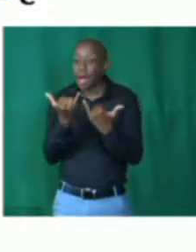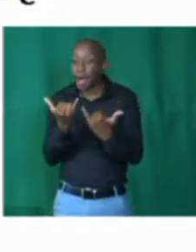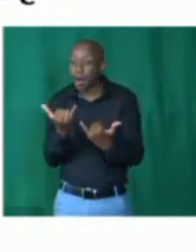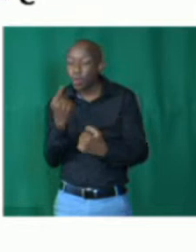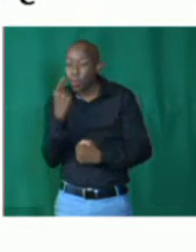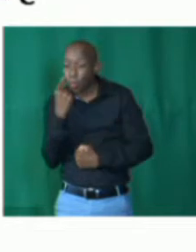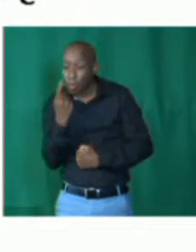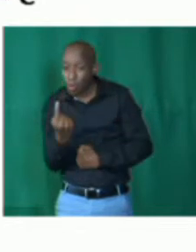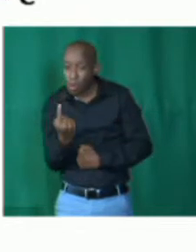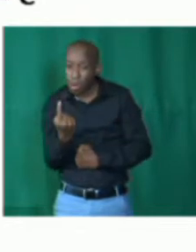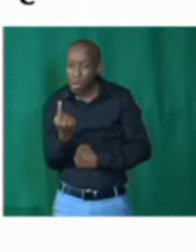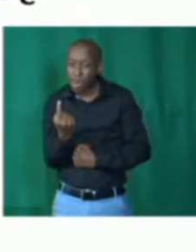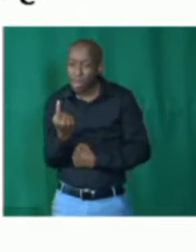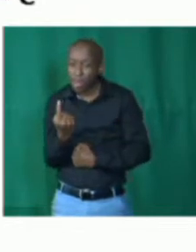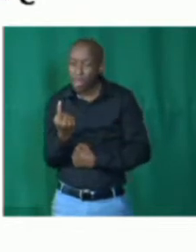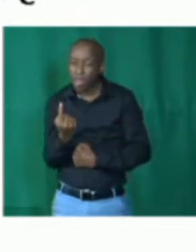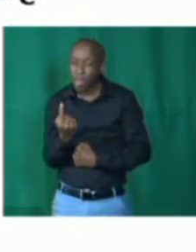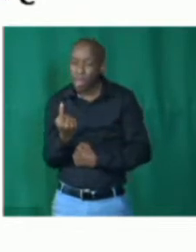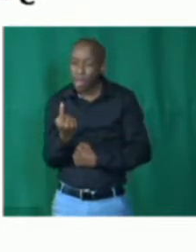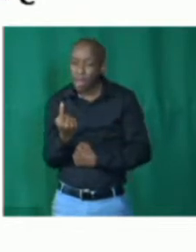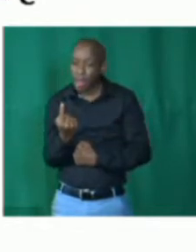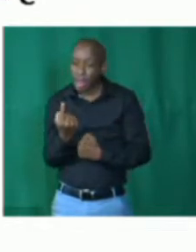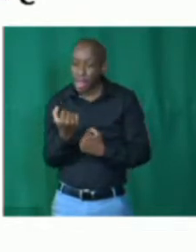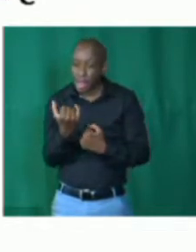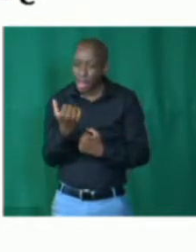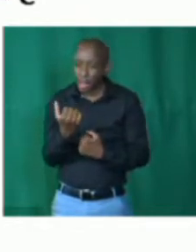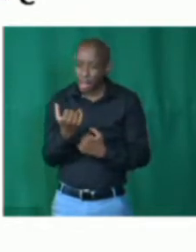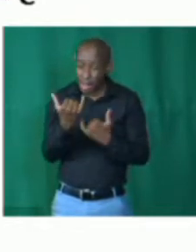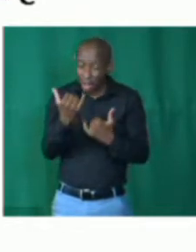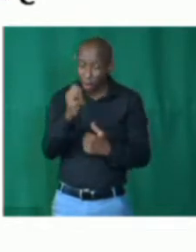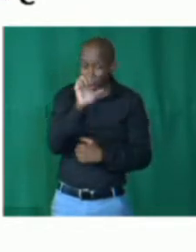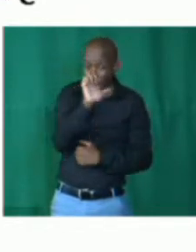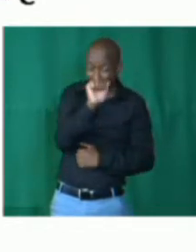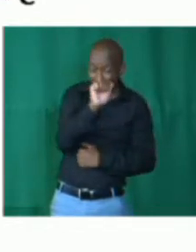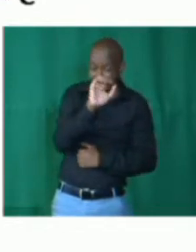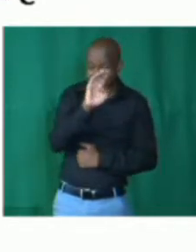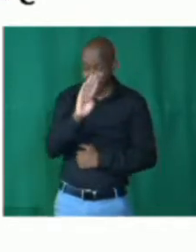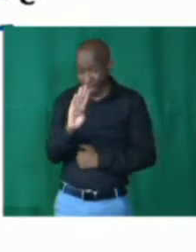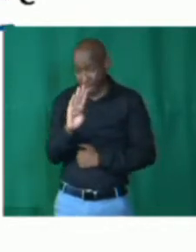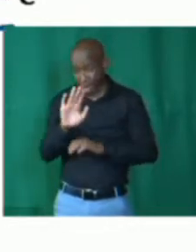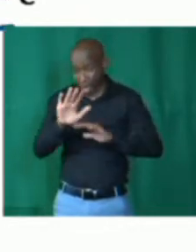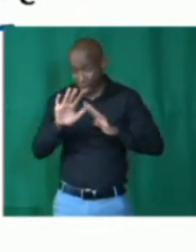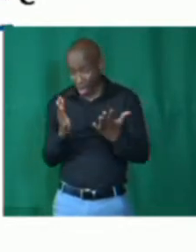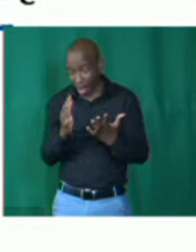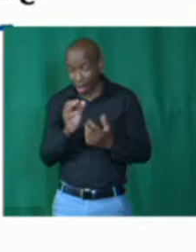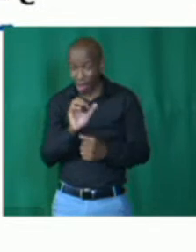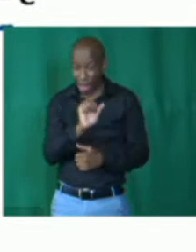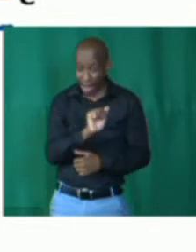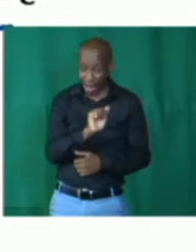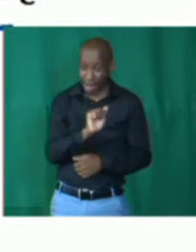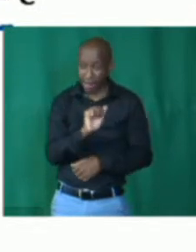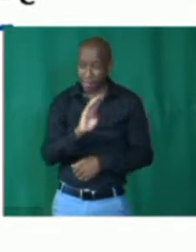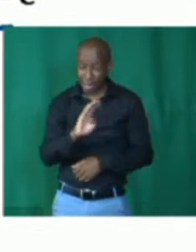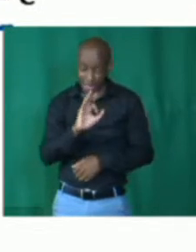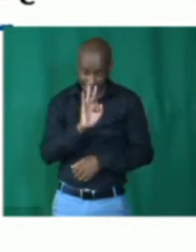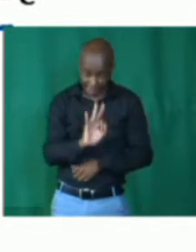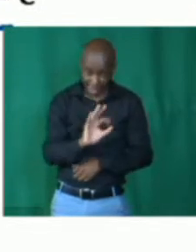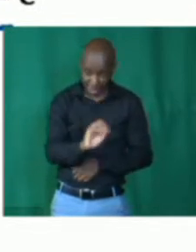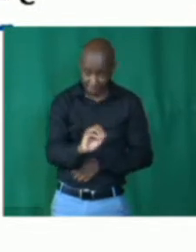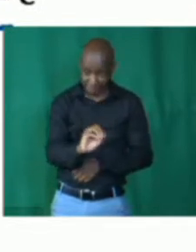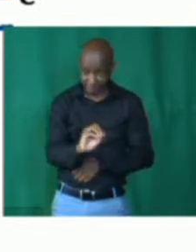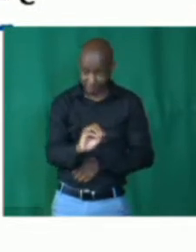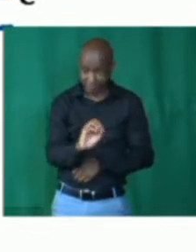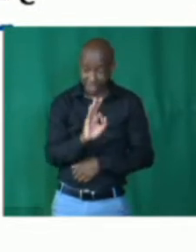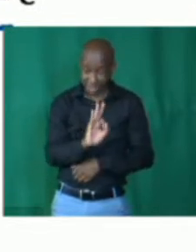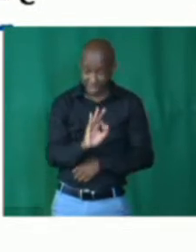can come with our AP. We already knew that AP is 3, so we have a 3 there. We'll have